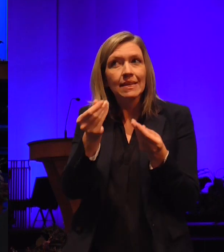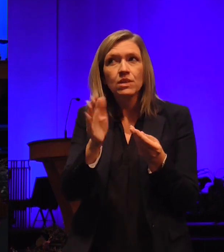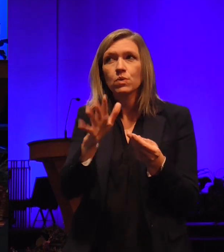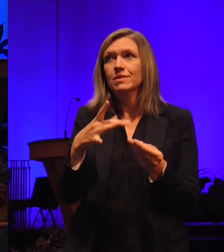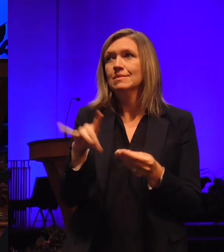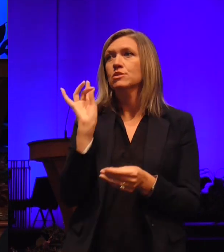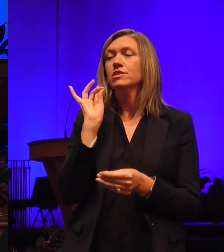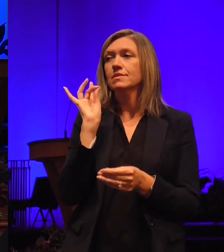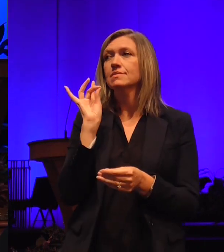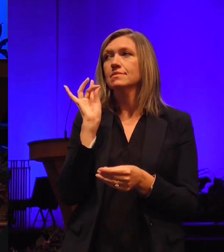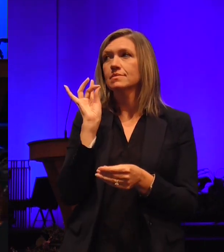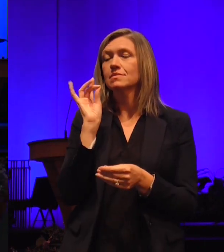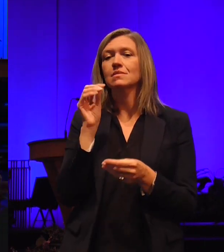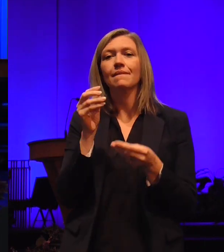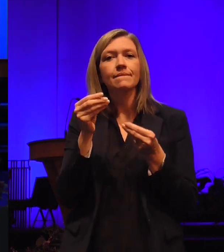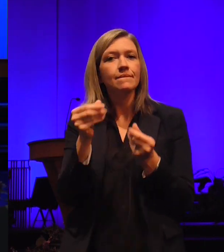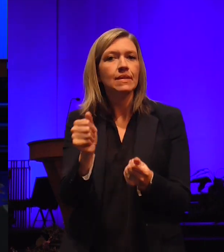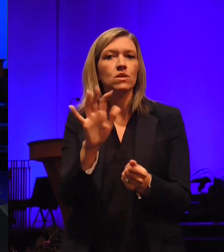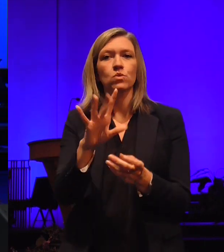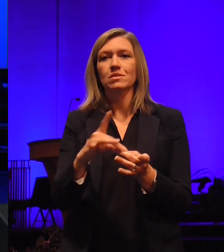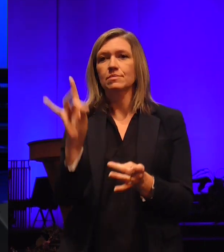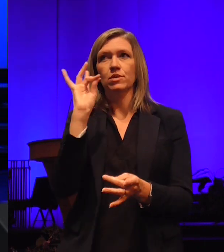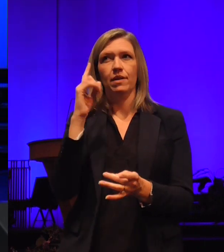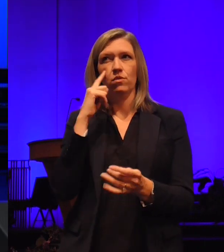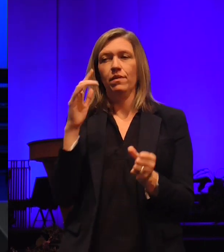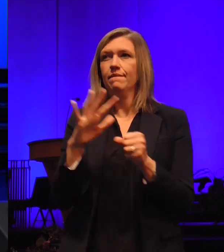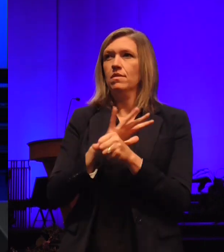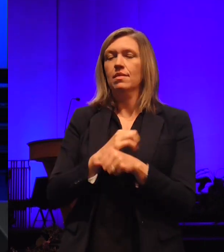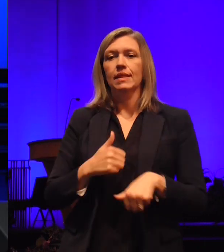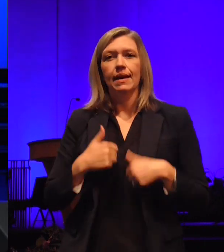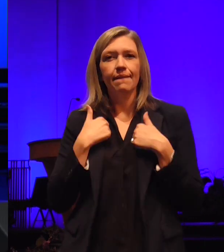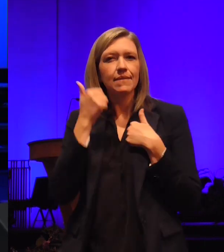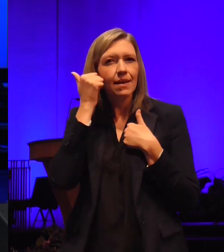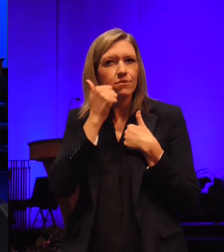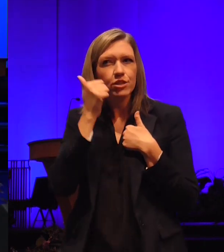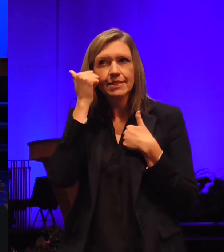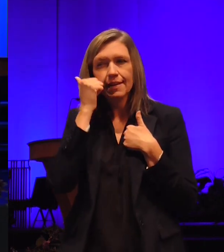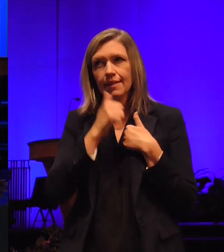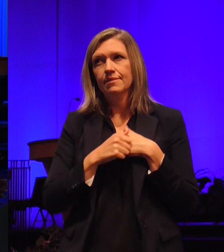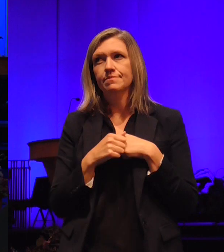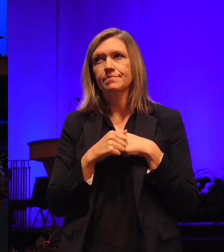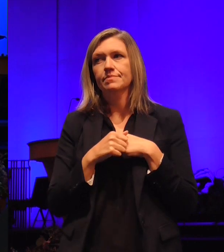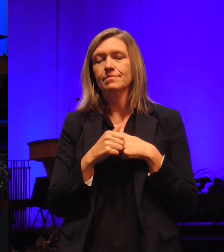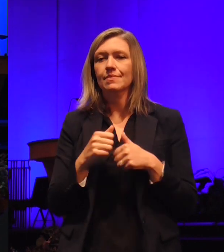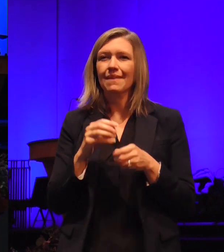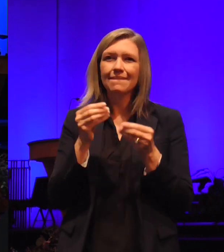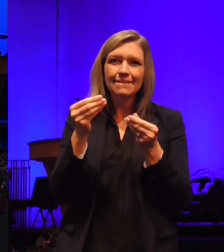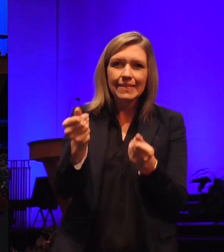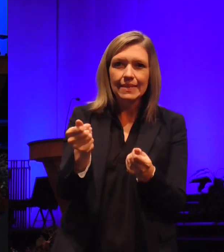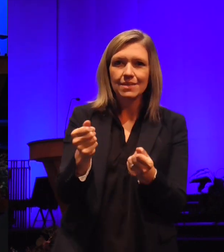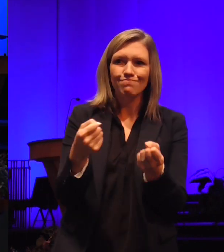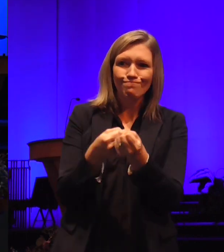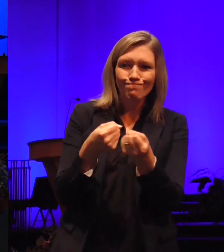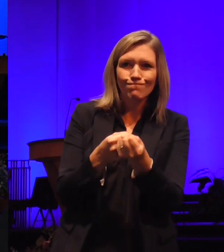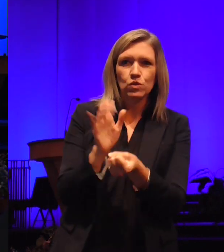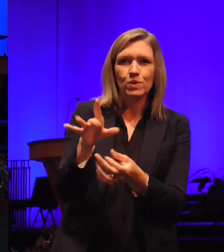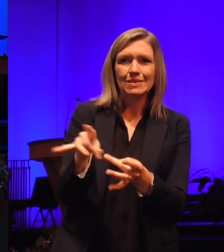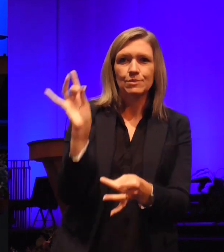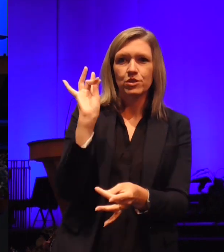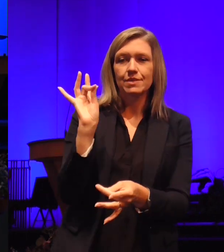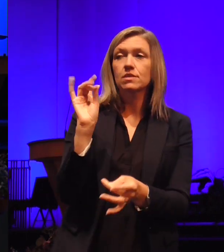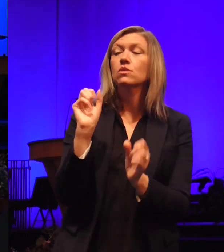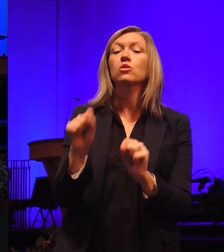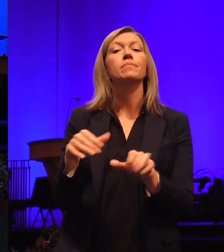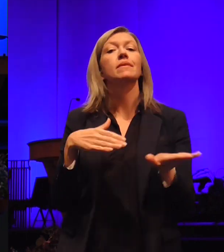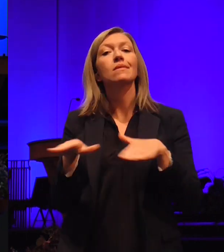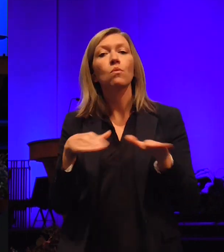life, feed your spirit every day. To live a full life, feed your spirit. It could be a walk